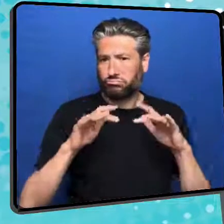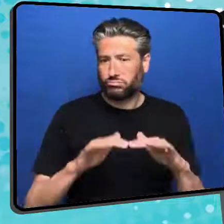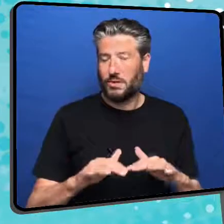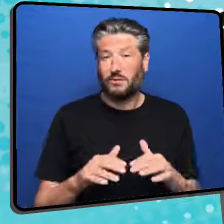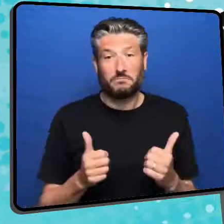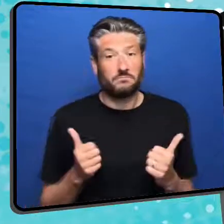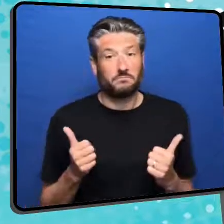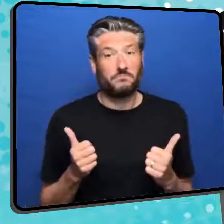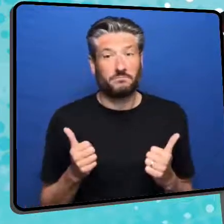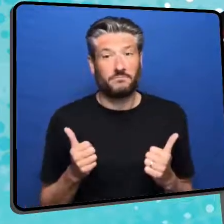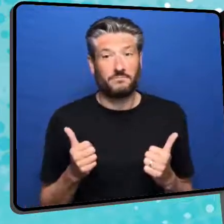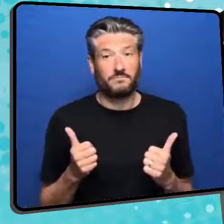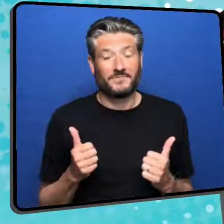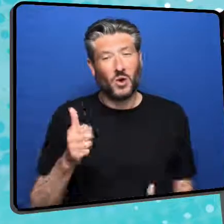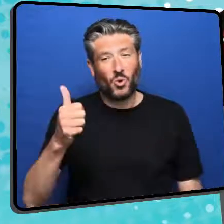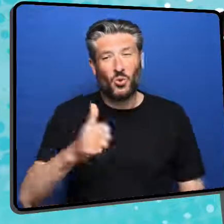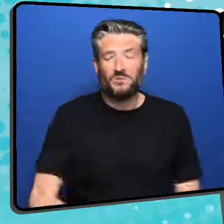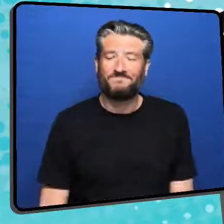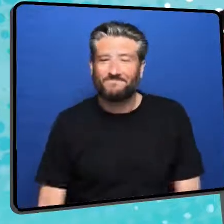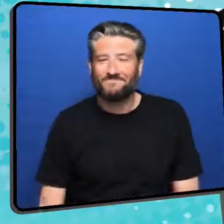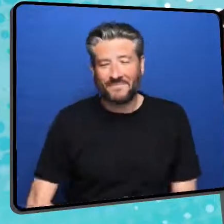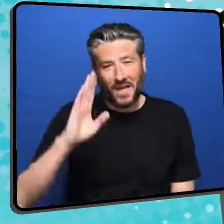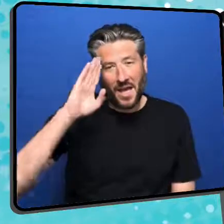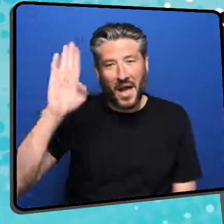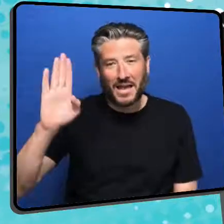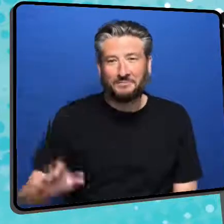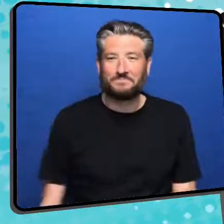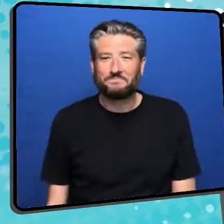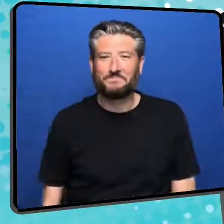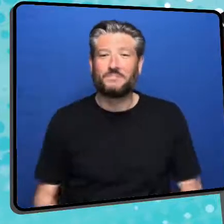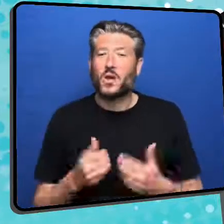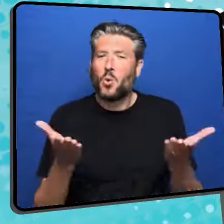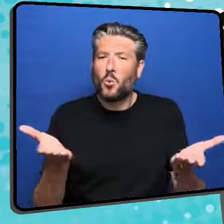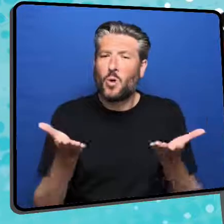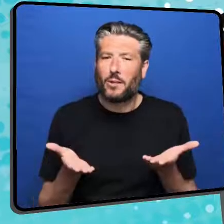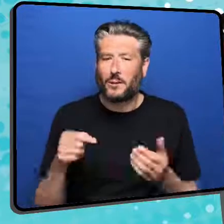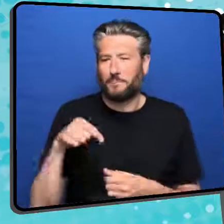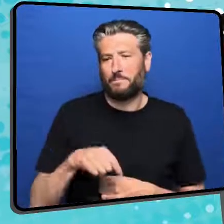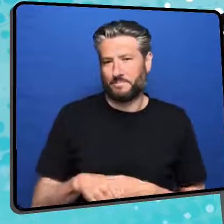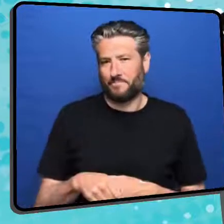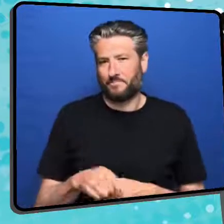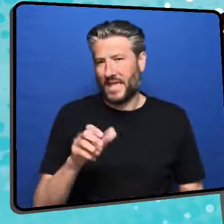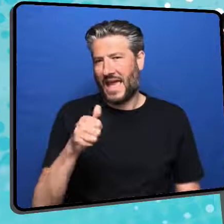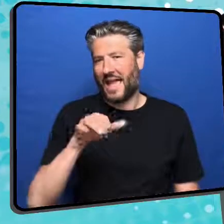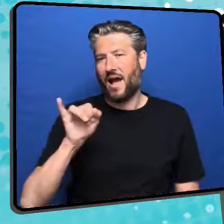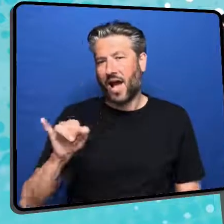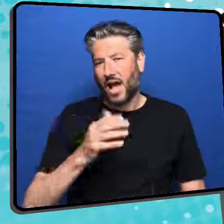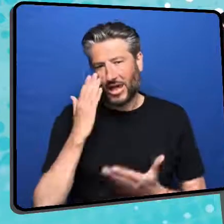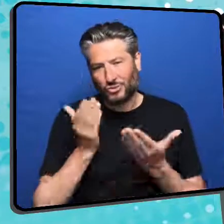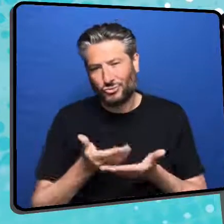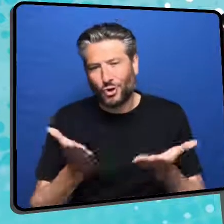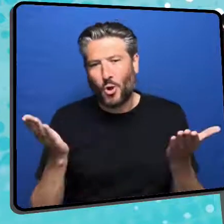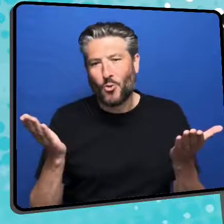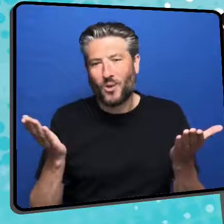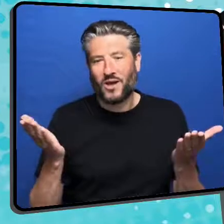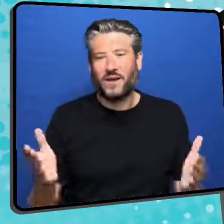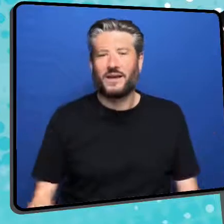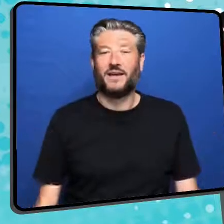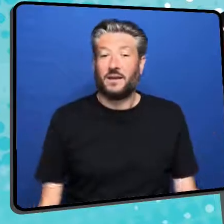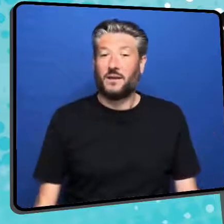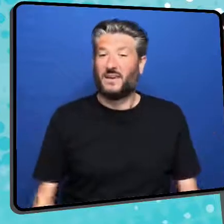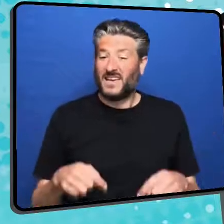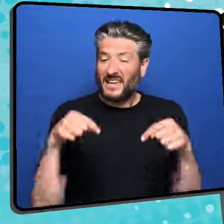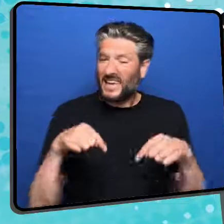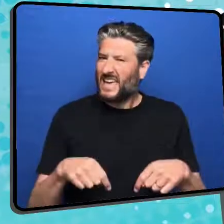Cool. So, hi everyone, once again, welcome to the A Bit of AI show. This show is all about the story from the people behind AI, the people